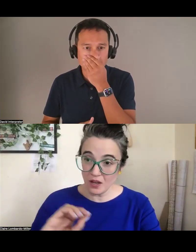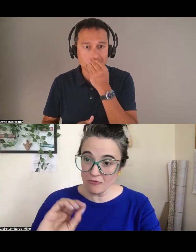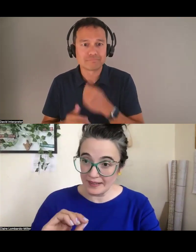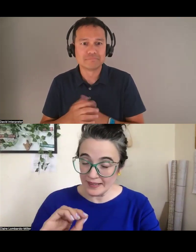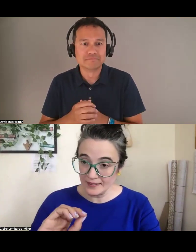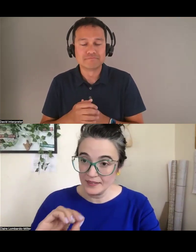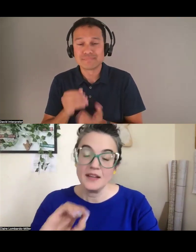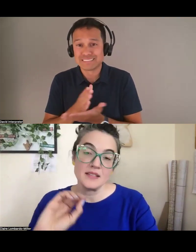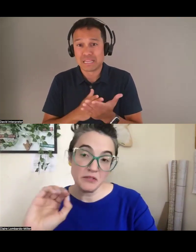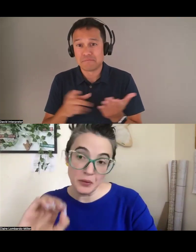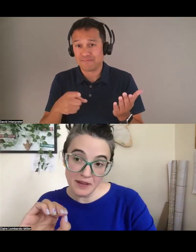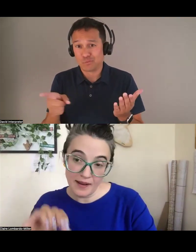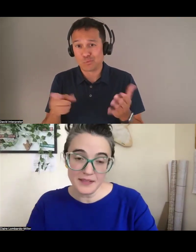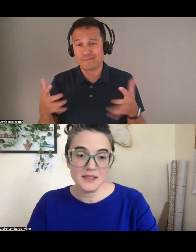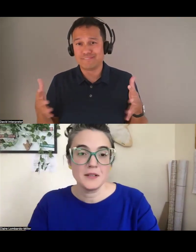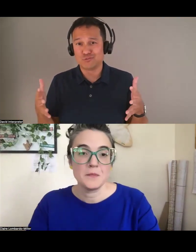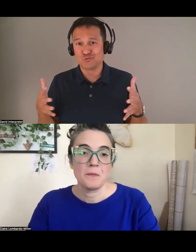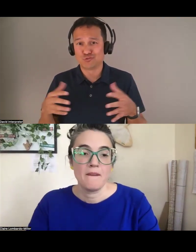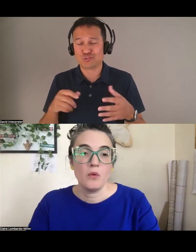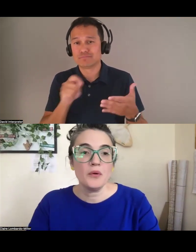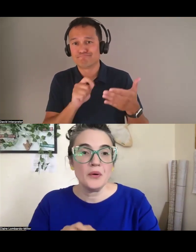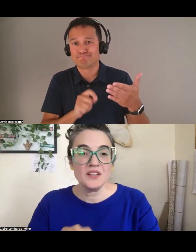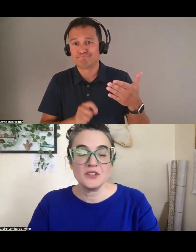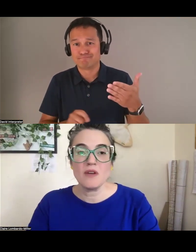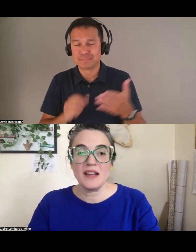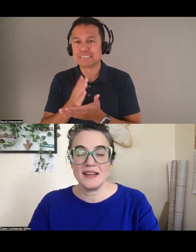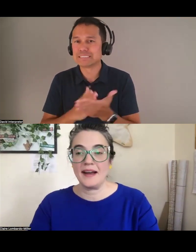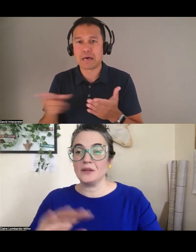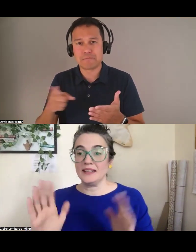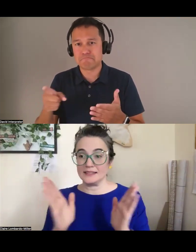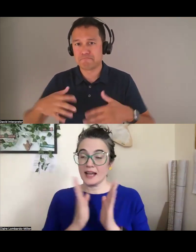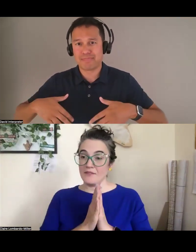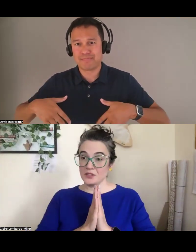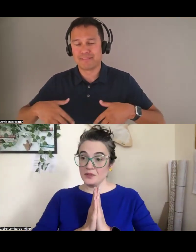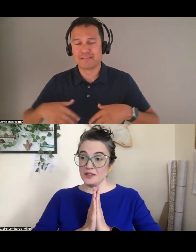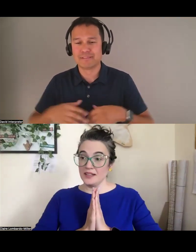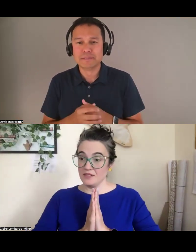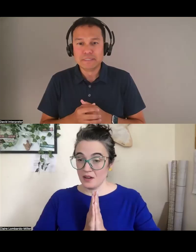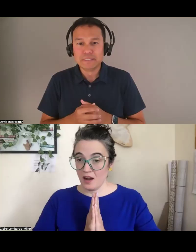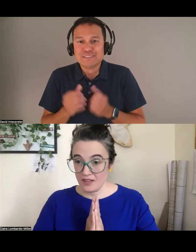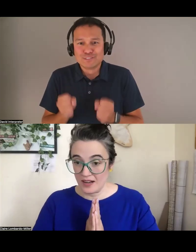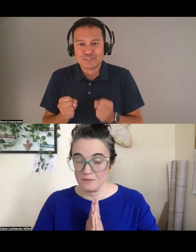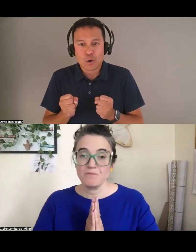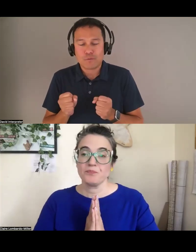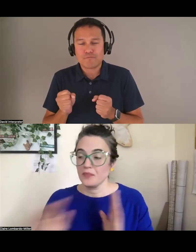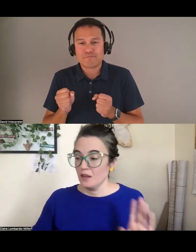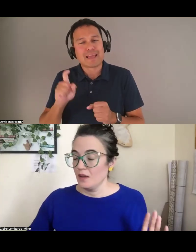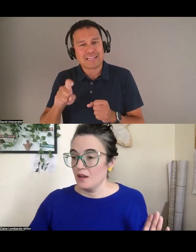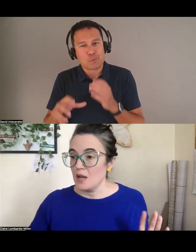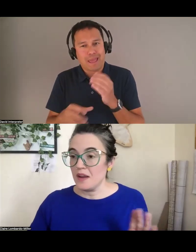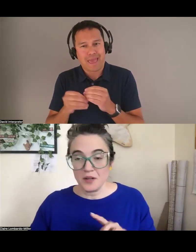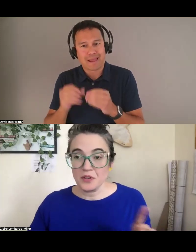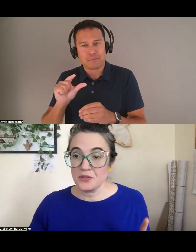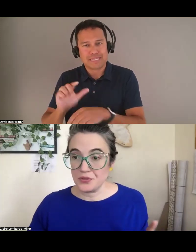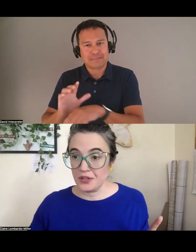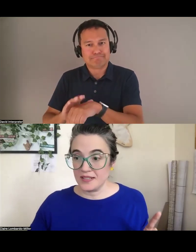this already. Some of you have not. What we're going to do right now is, I have to give this a caveat. I